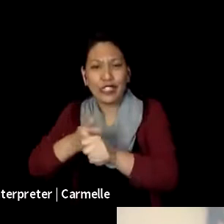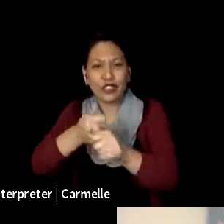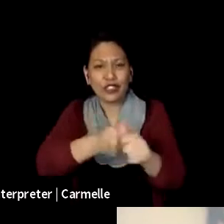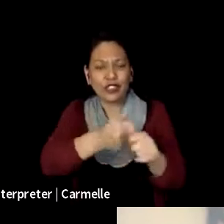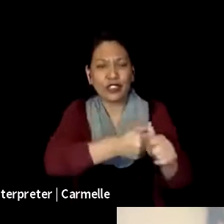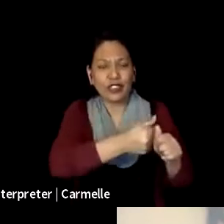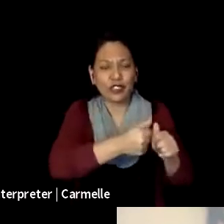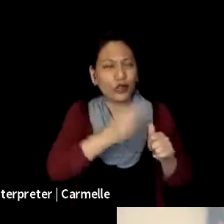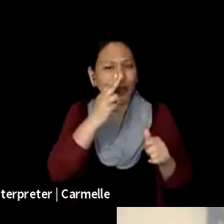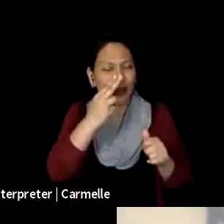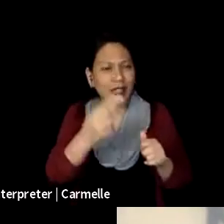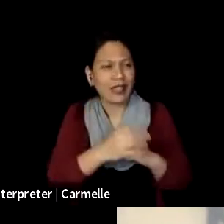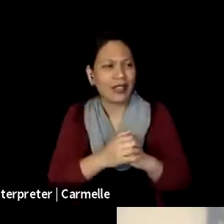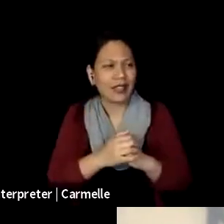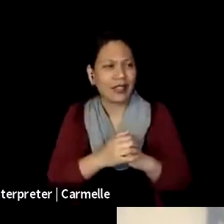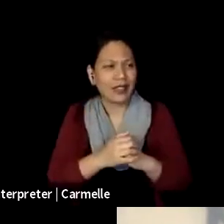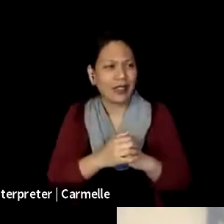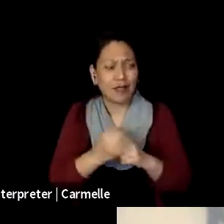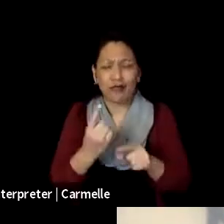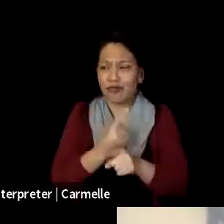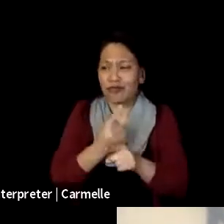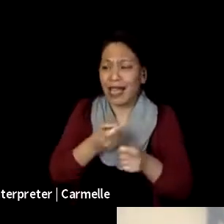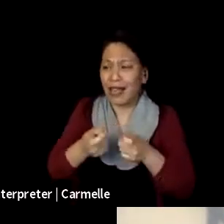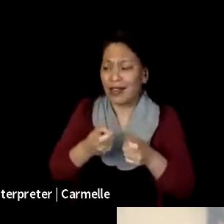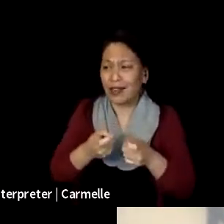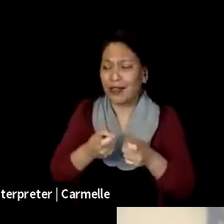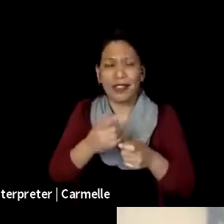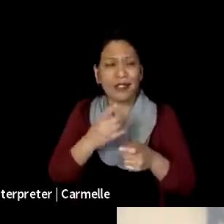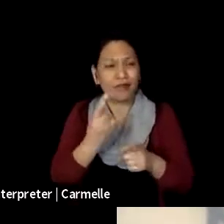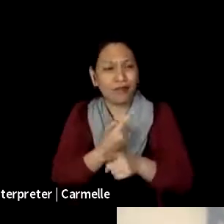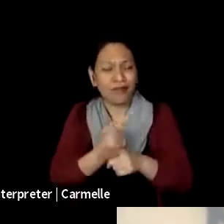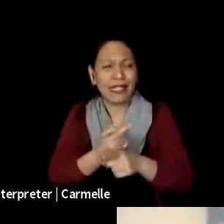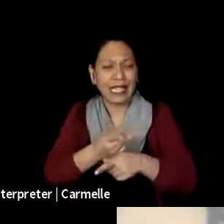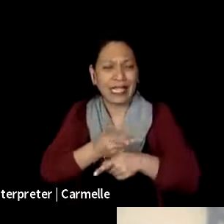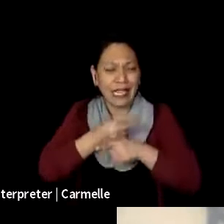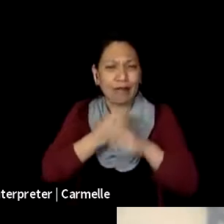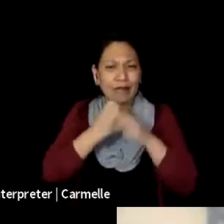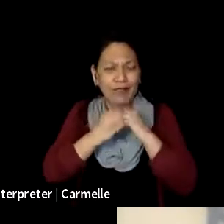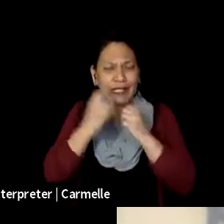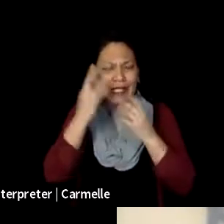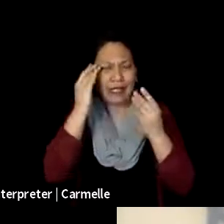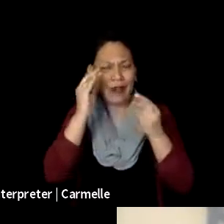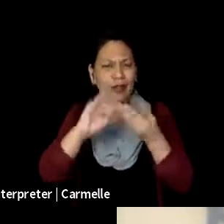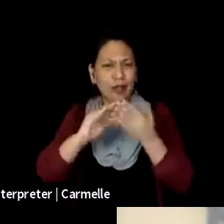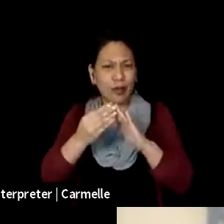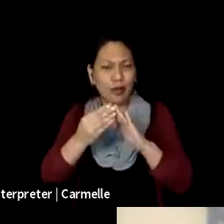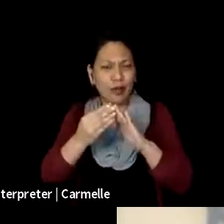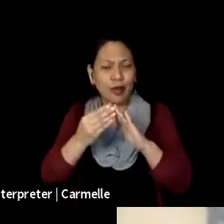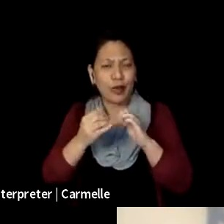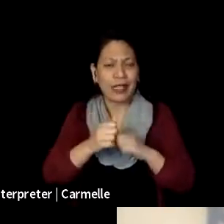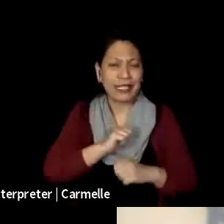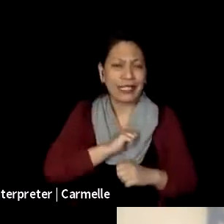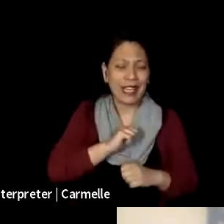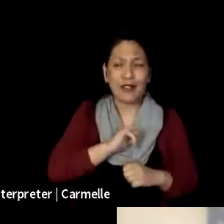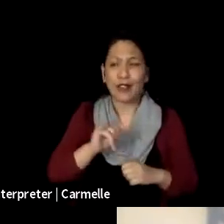care too, about just thinking about community in that way, and just community with ourselves and our